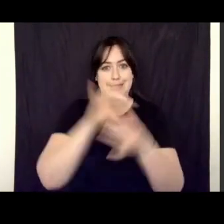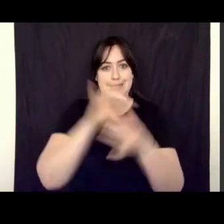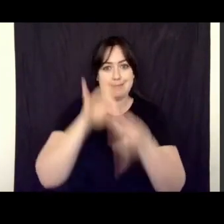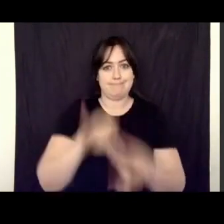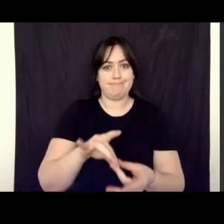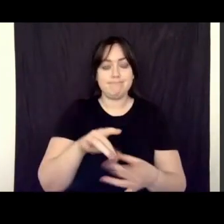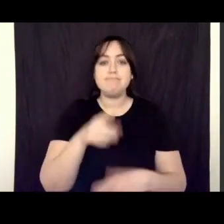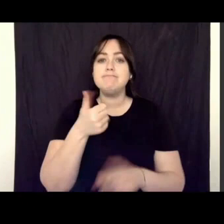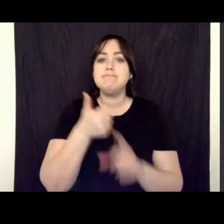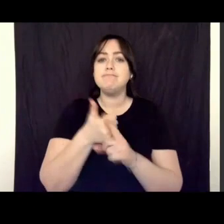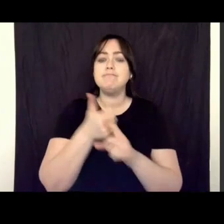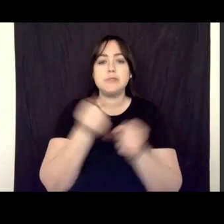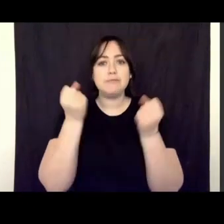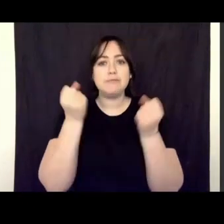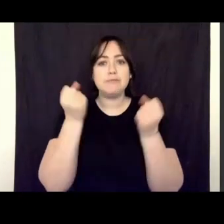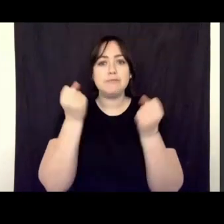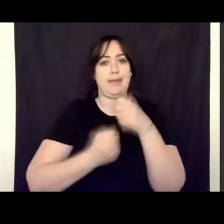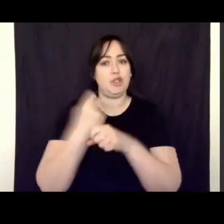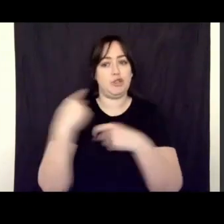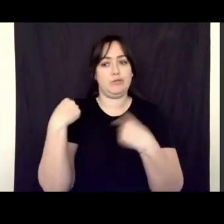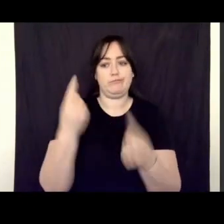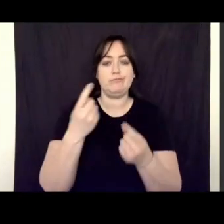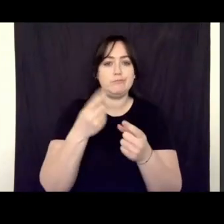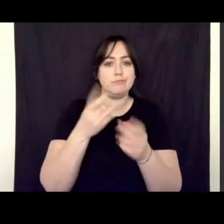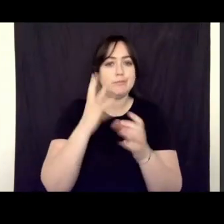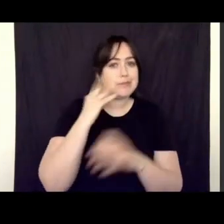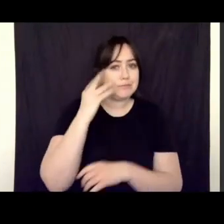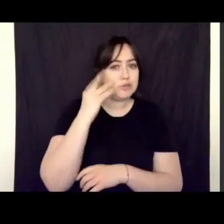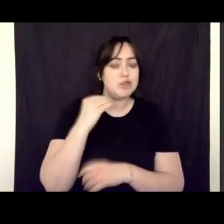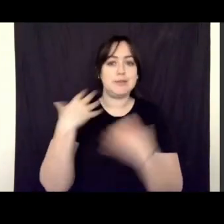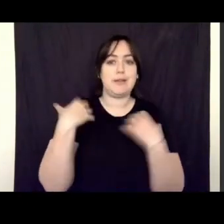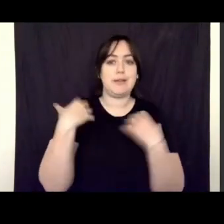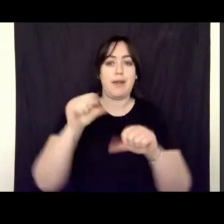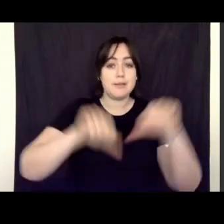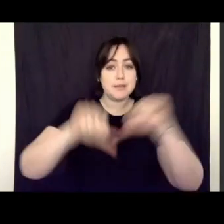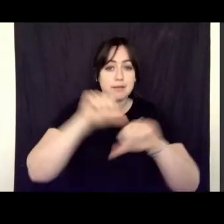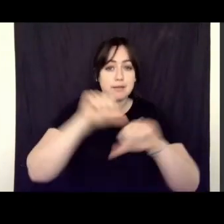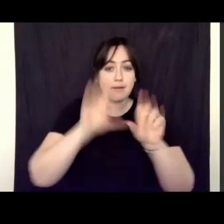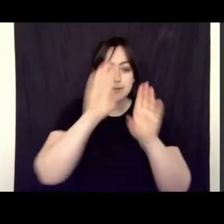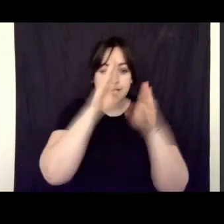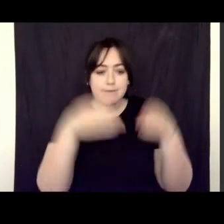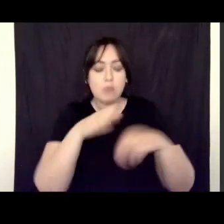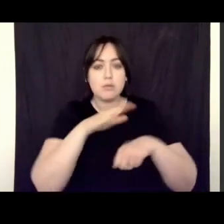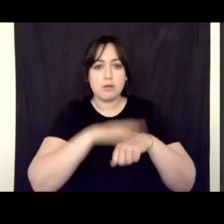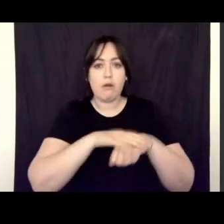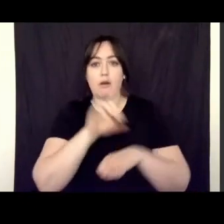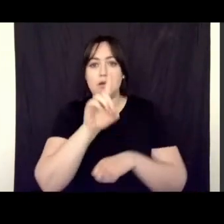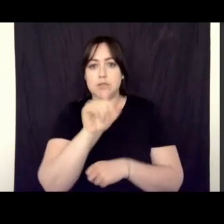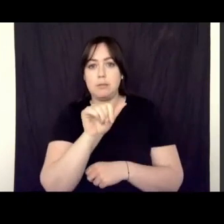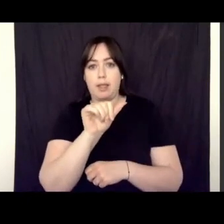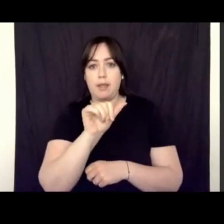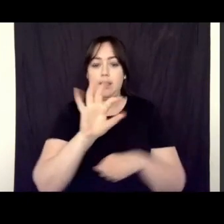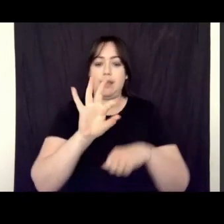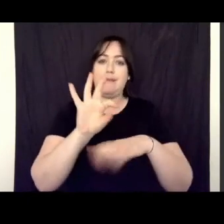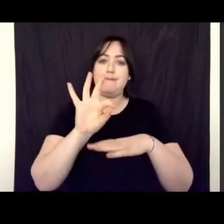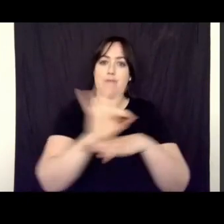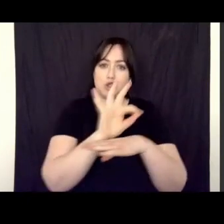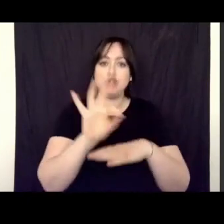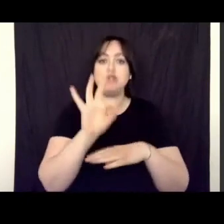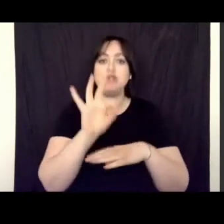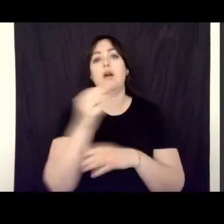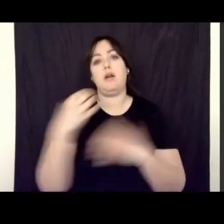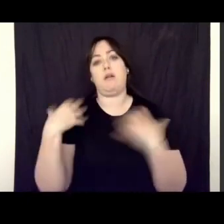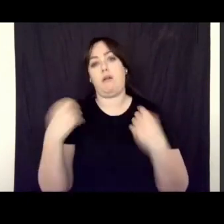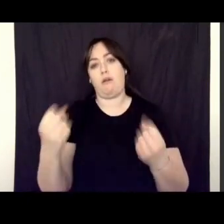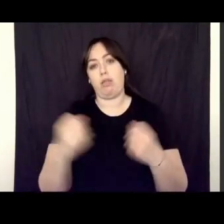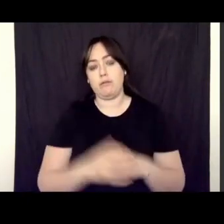And he has several years of experience in the field of health sciences, focusing particularly on disability, functioning, and